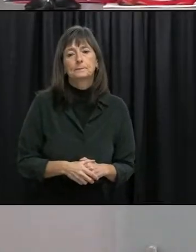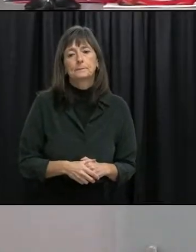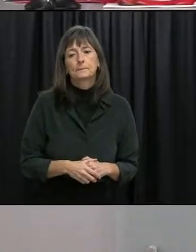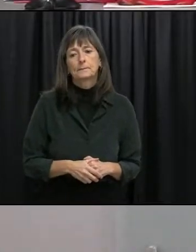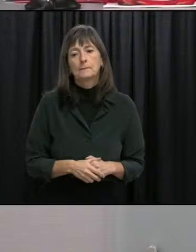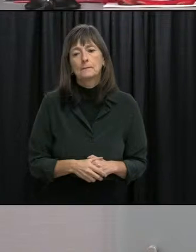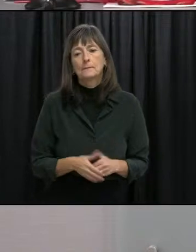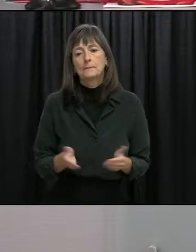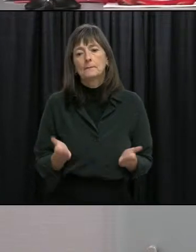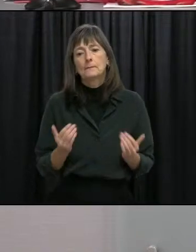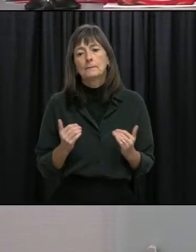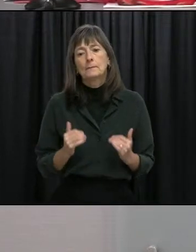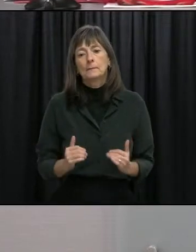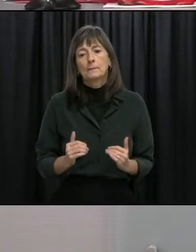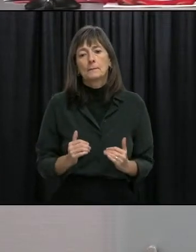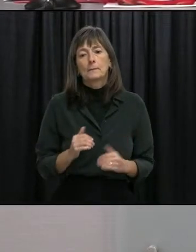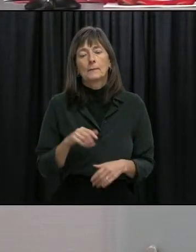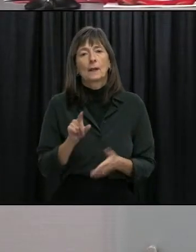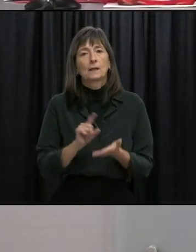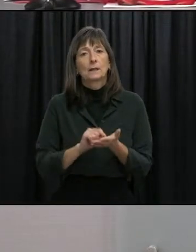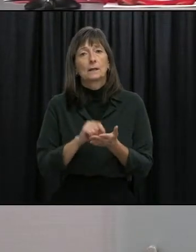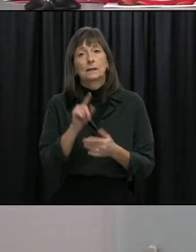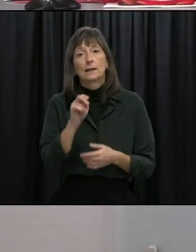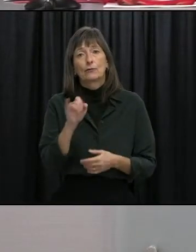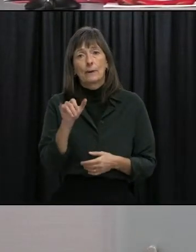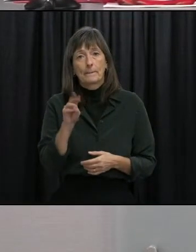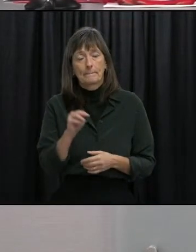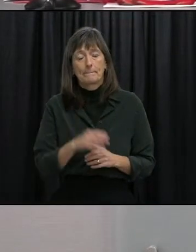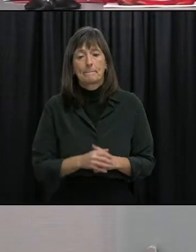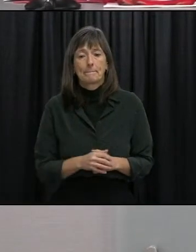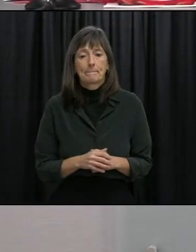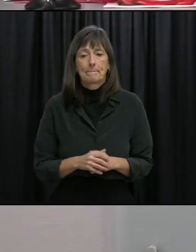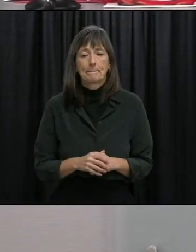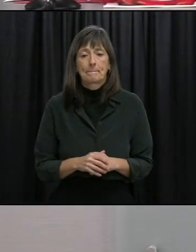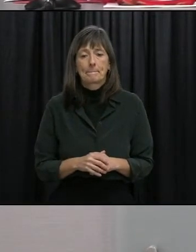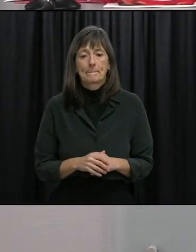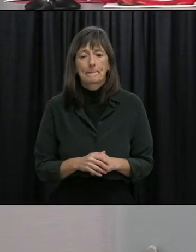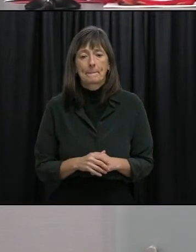Our next questions are from Peter Jackson of the Telegraph.